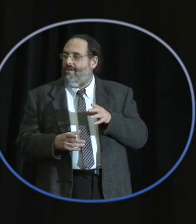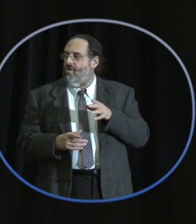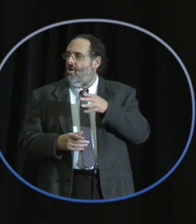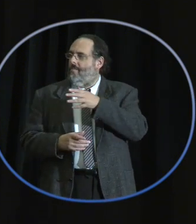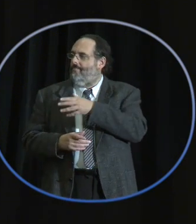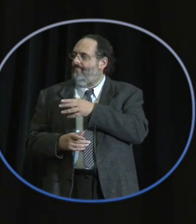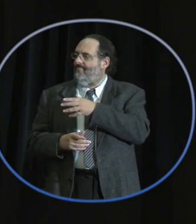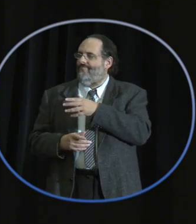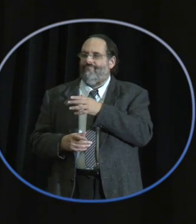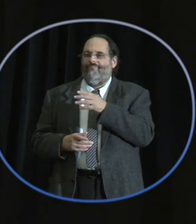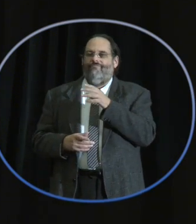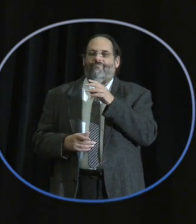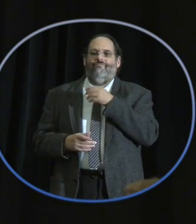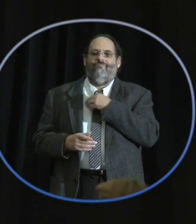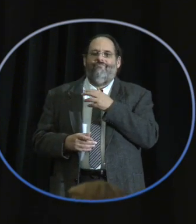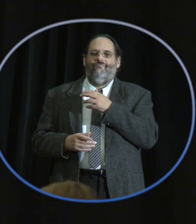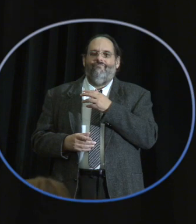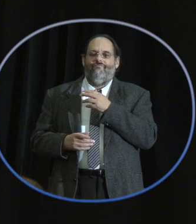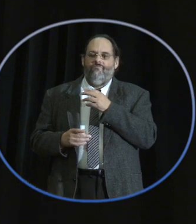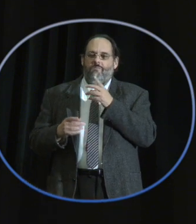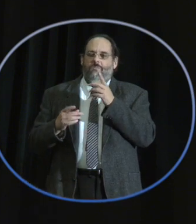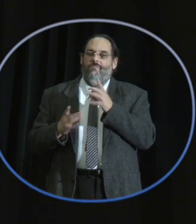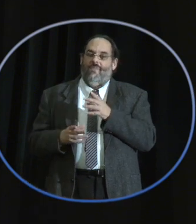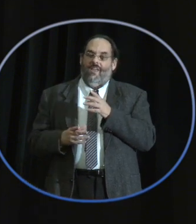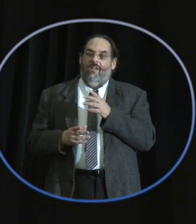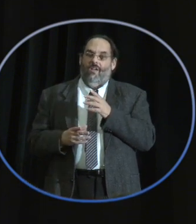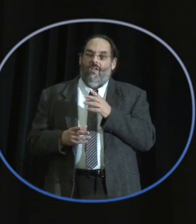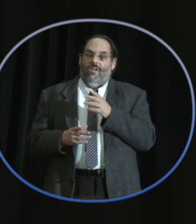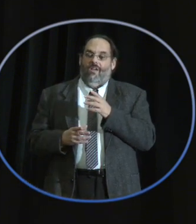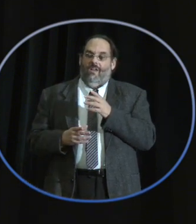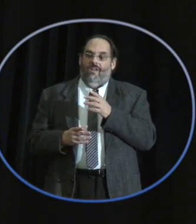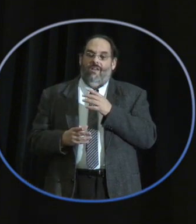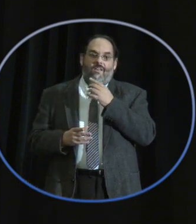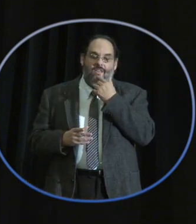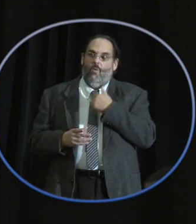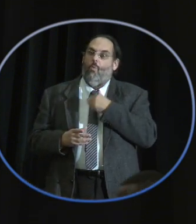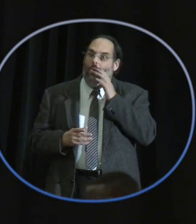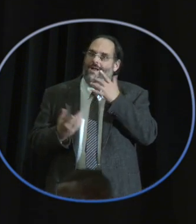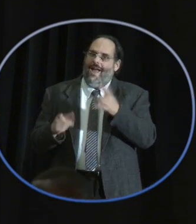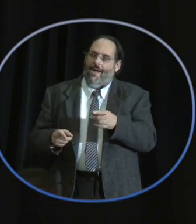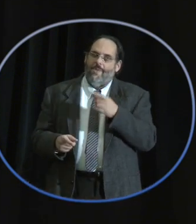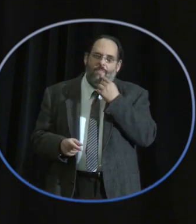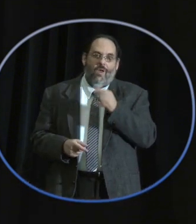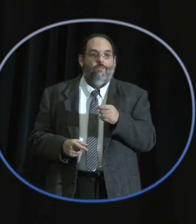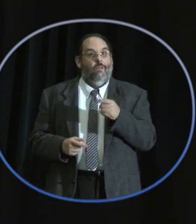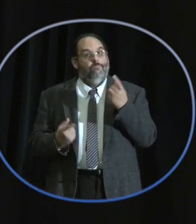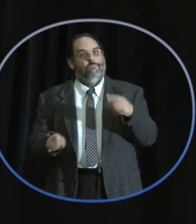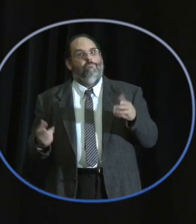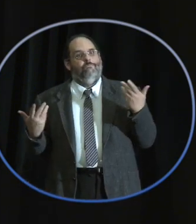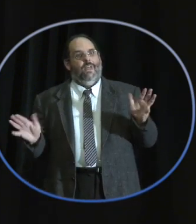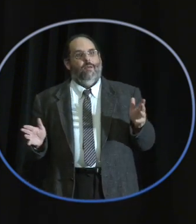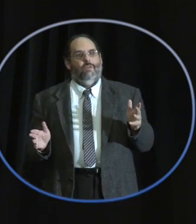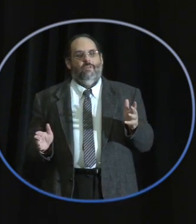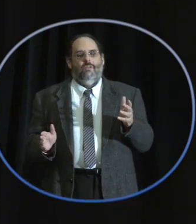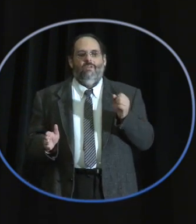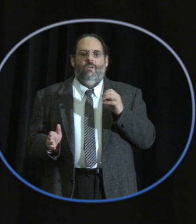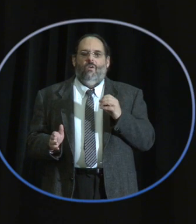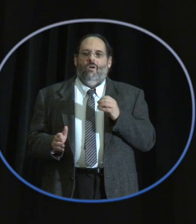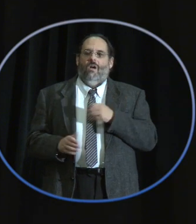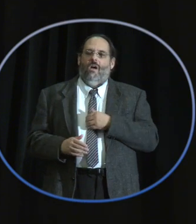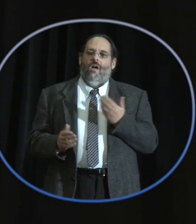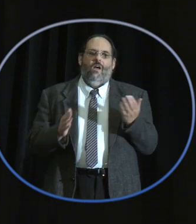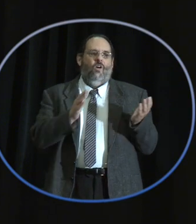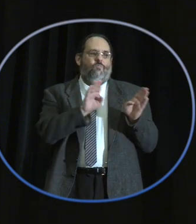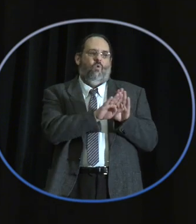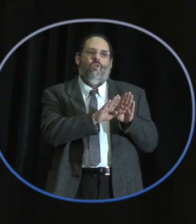faith. Director, it's going to happen. And then it happened. And so we shut down the portals so